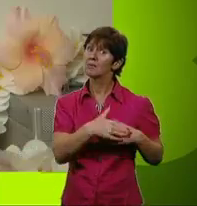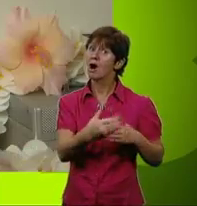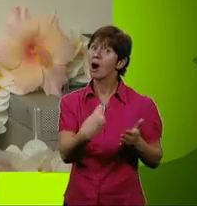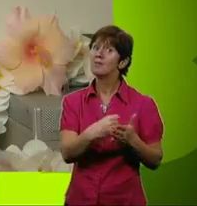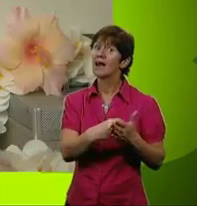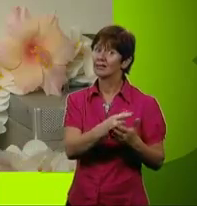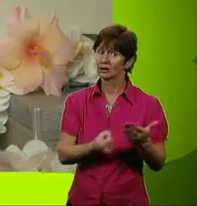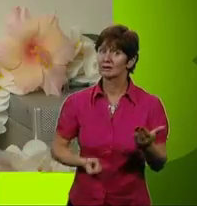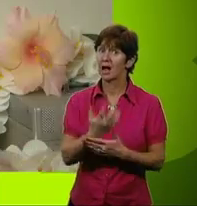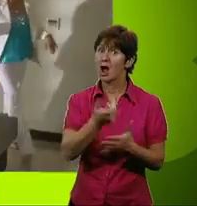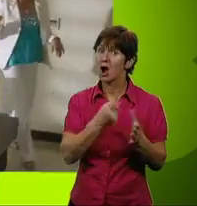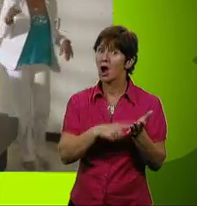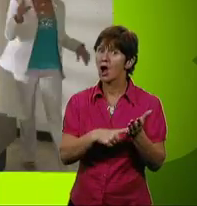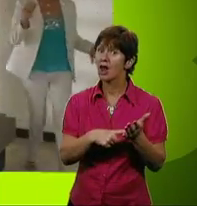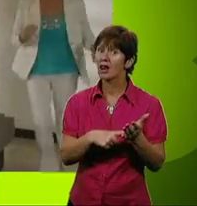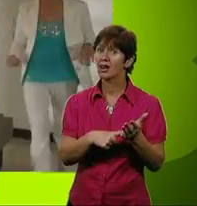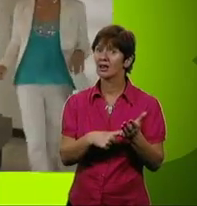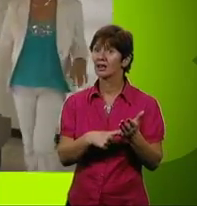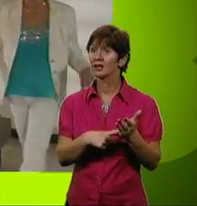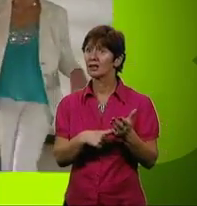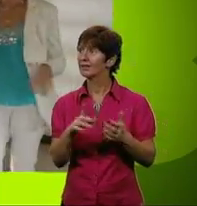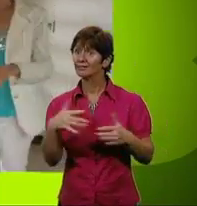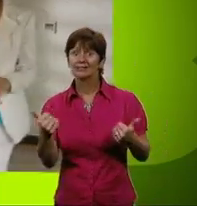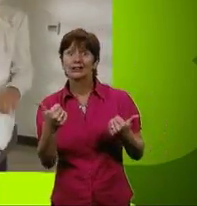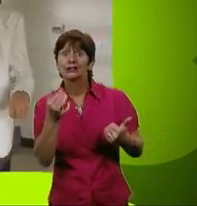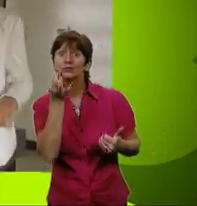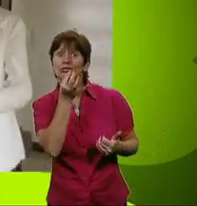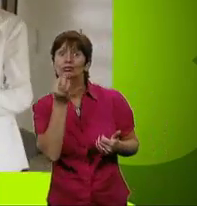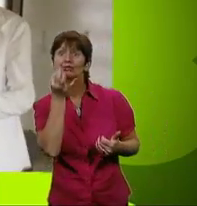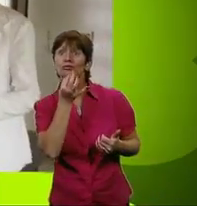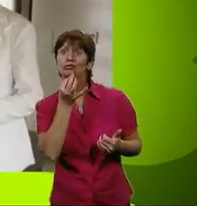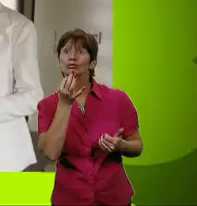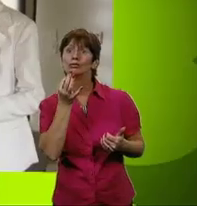allowance. Have you finished with my lippy?